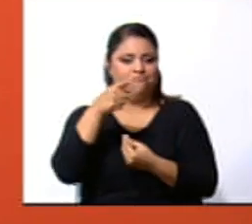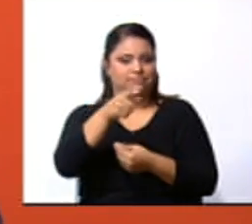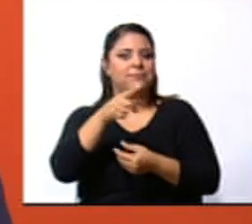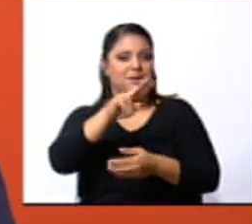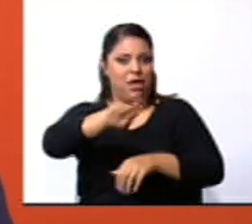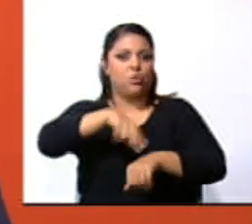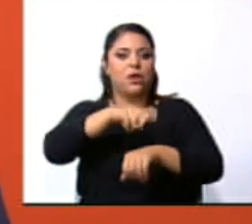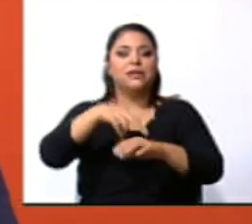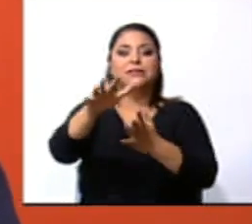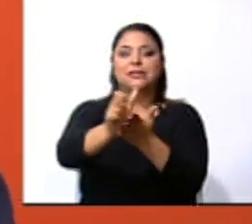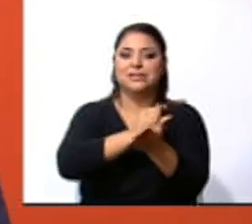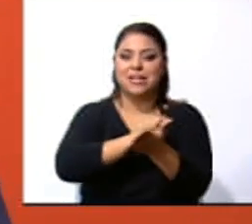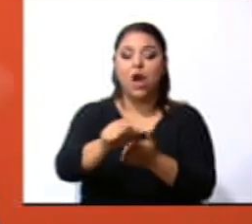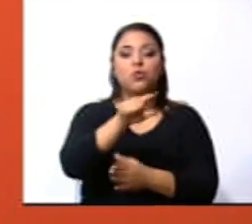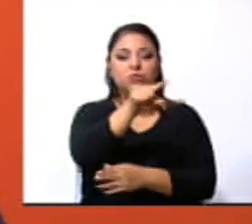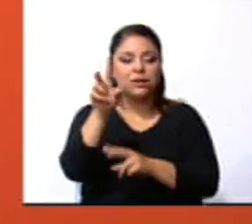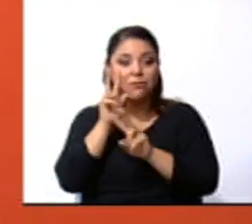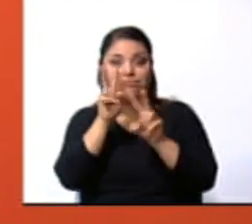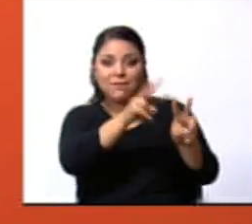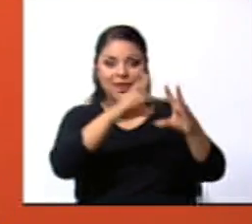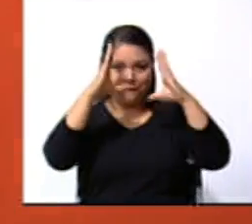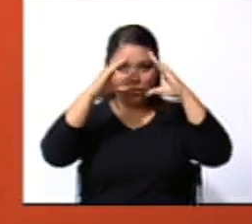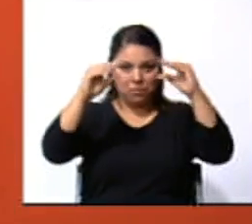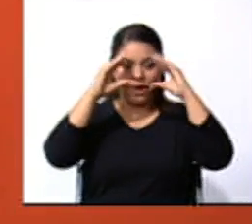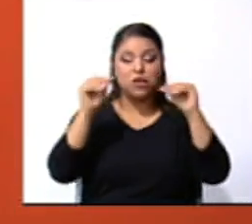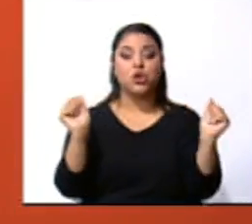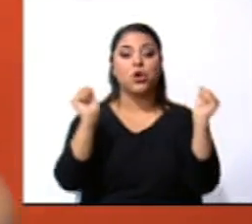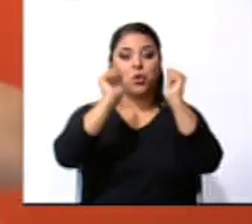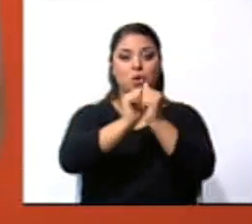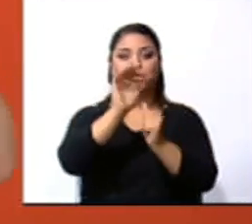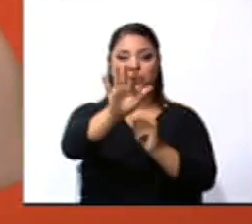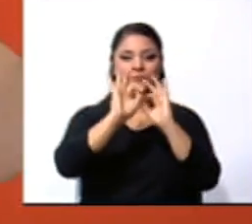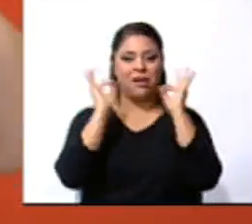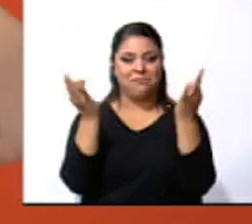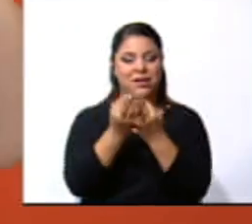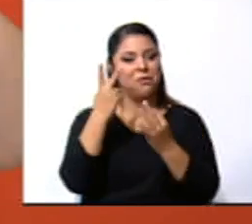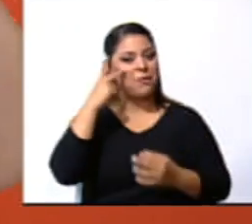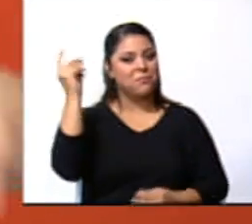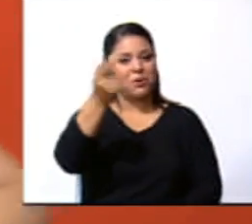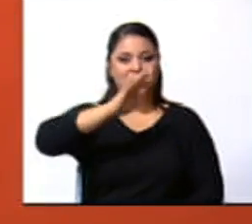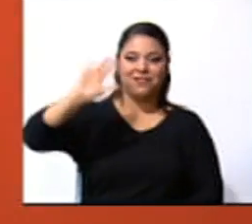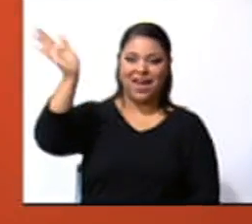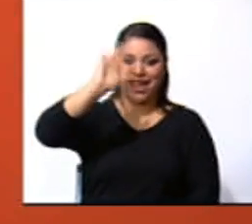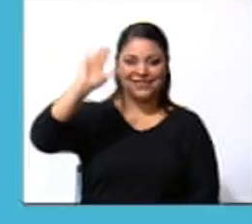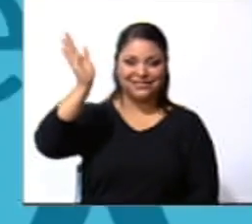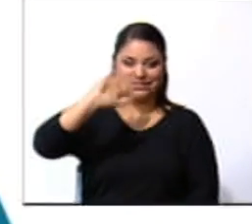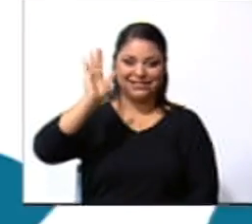Please share this information with your family. See you soon. Bye, guys.